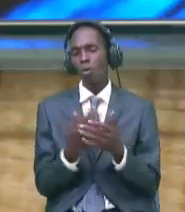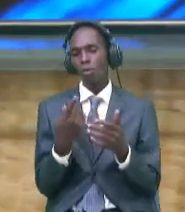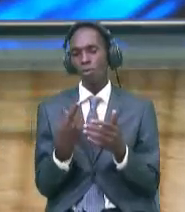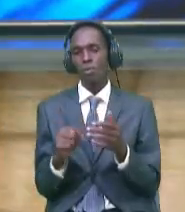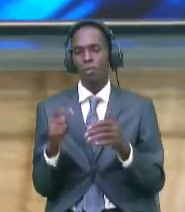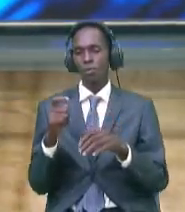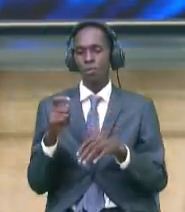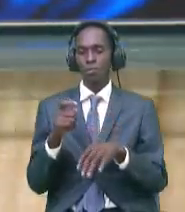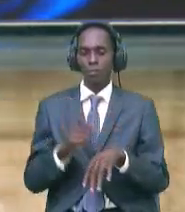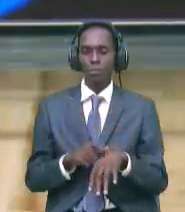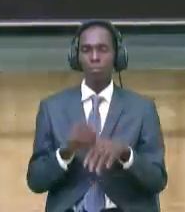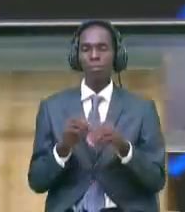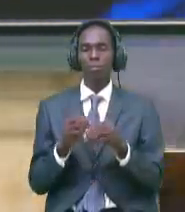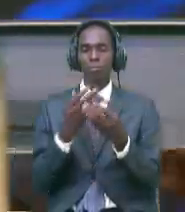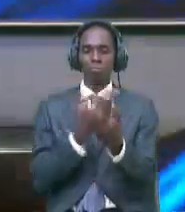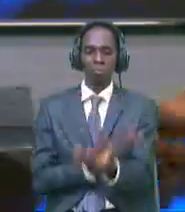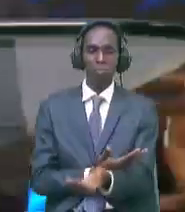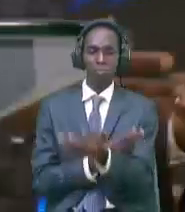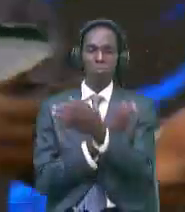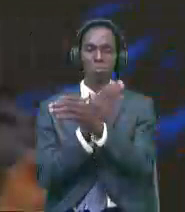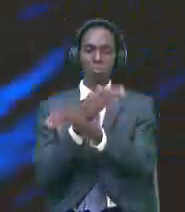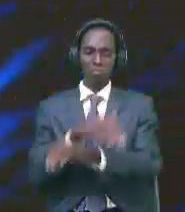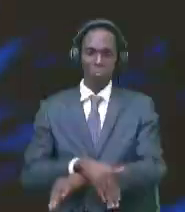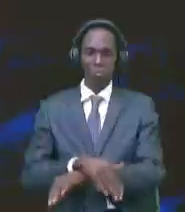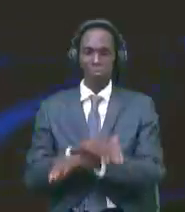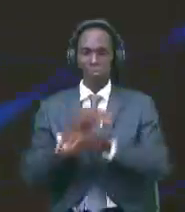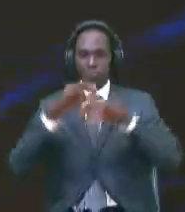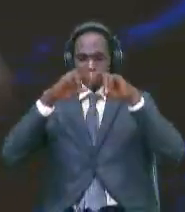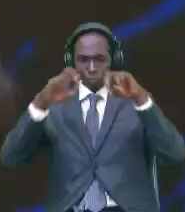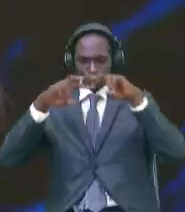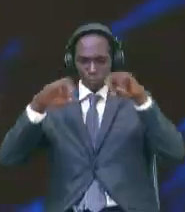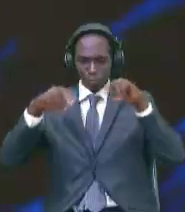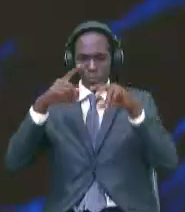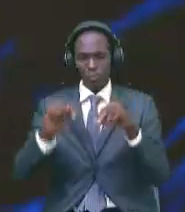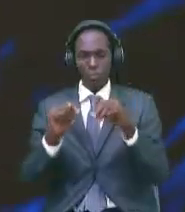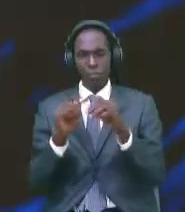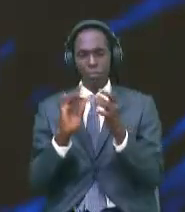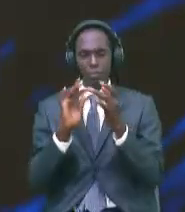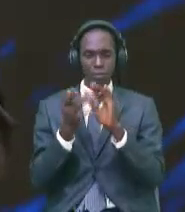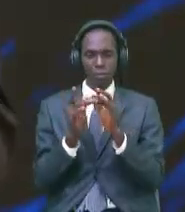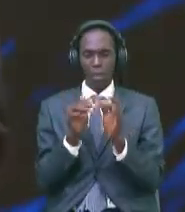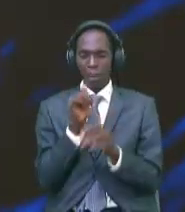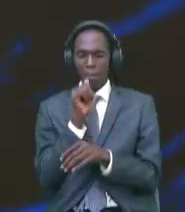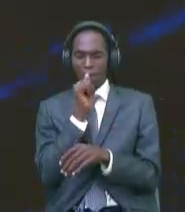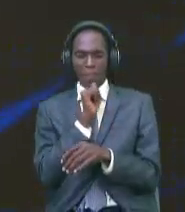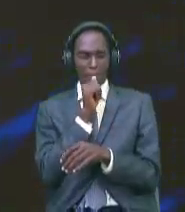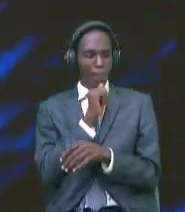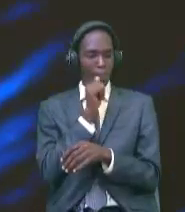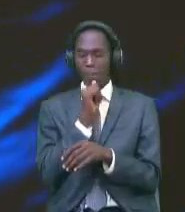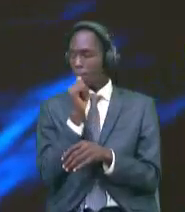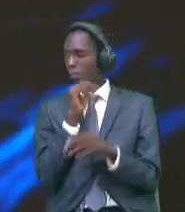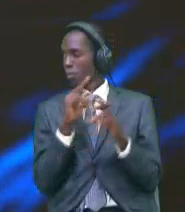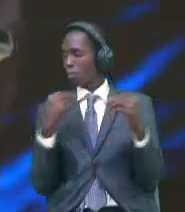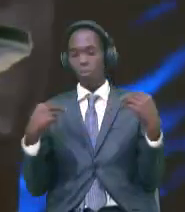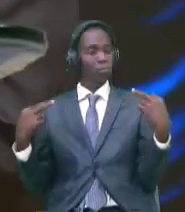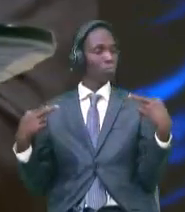the day and in the night, and is surfing the net, and privately is enjoying